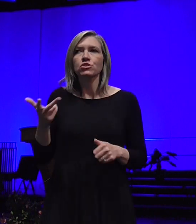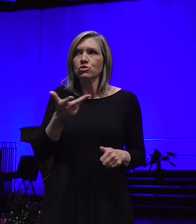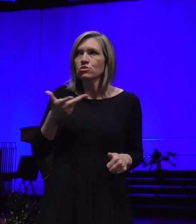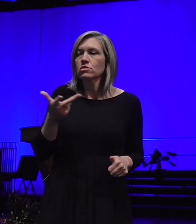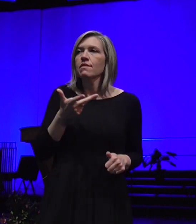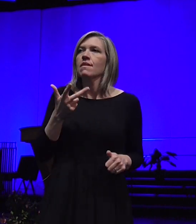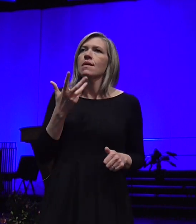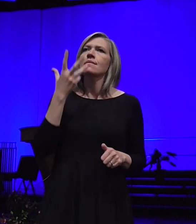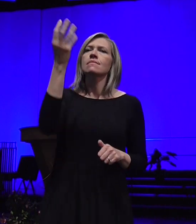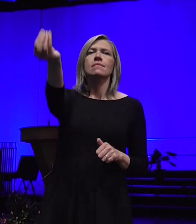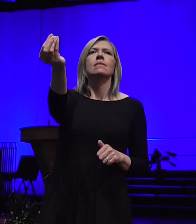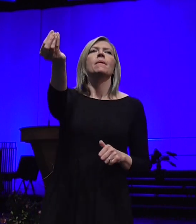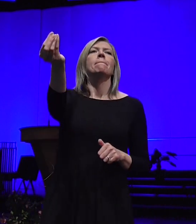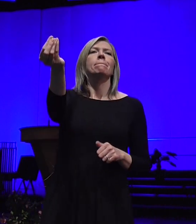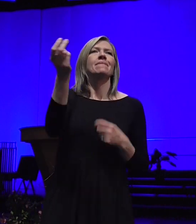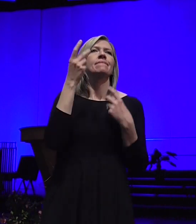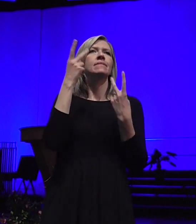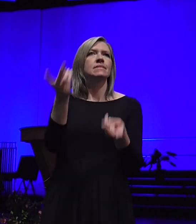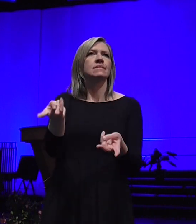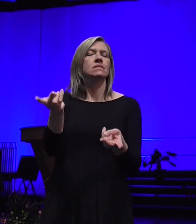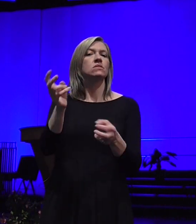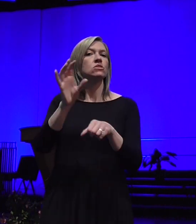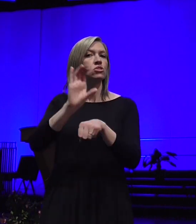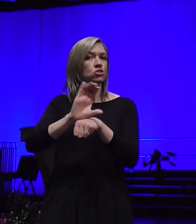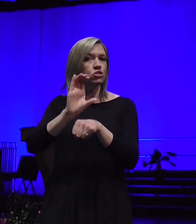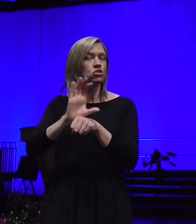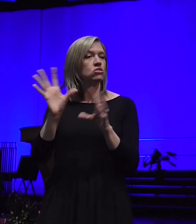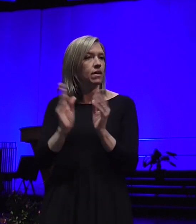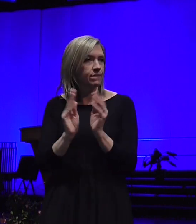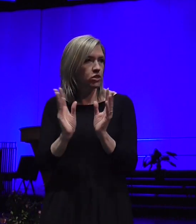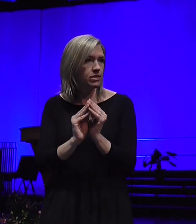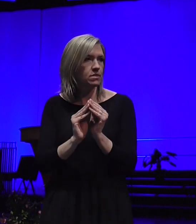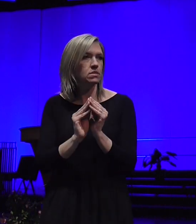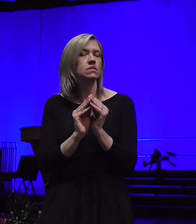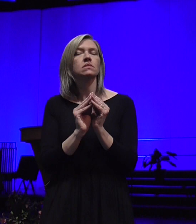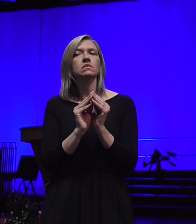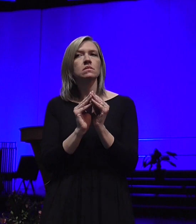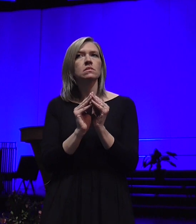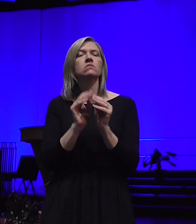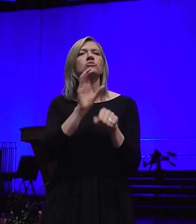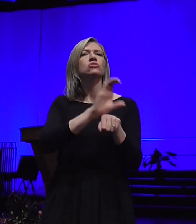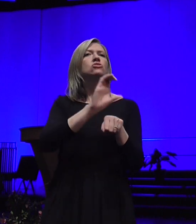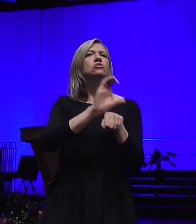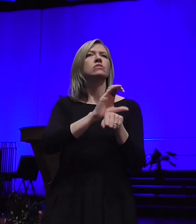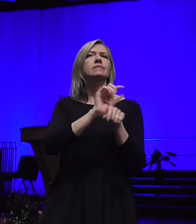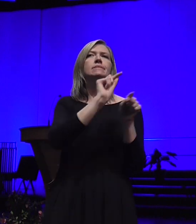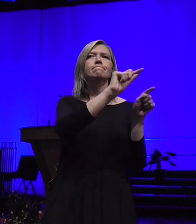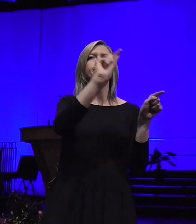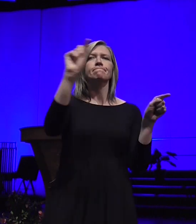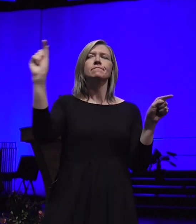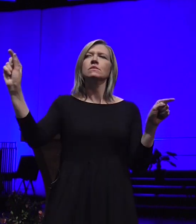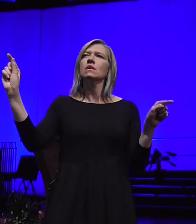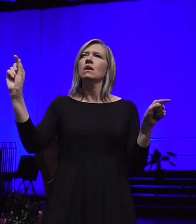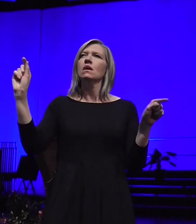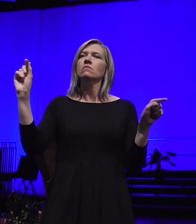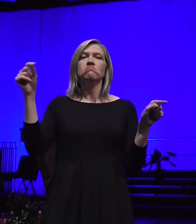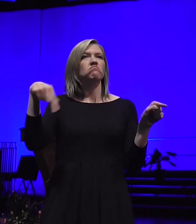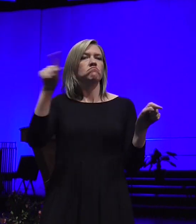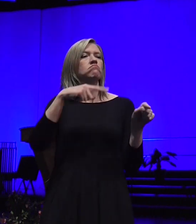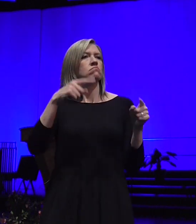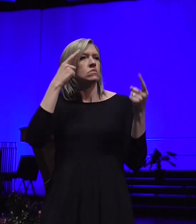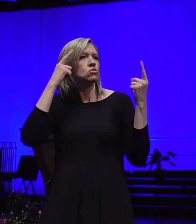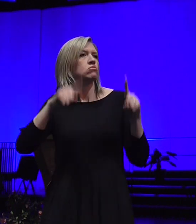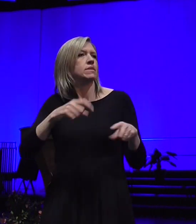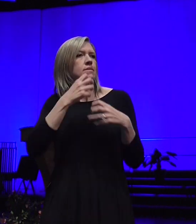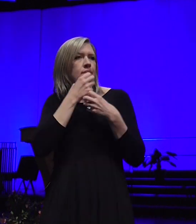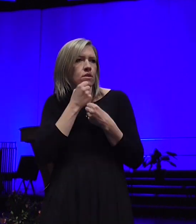to a church conference, and it was churches that cared about